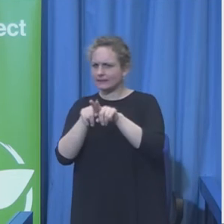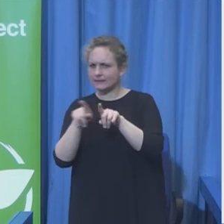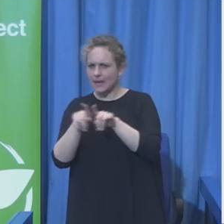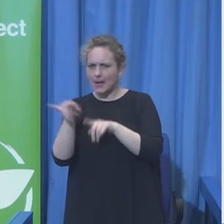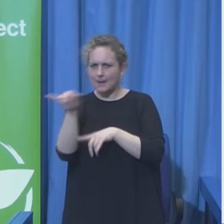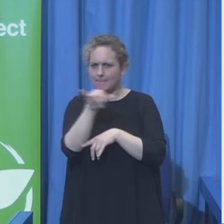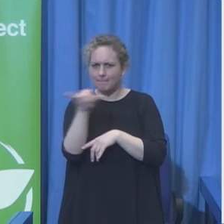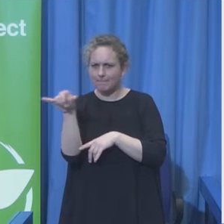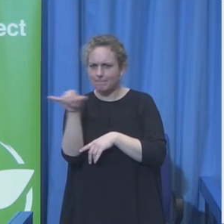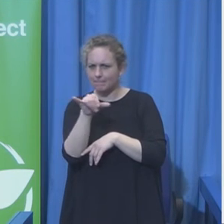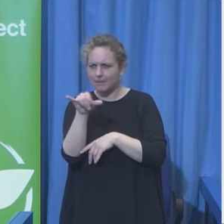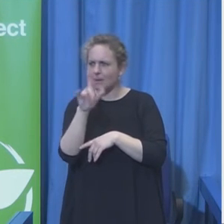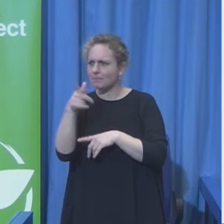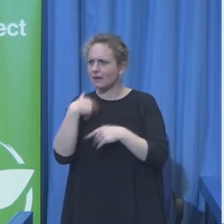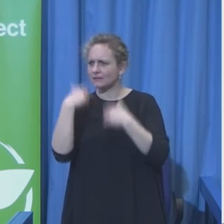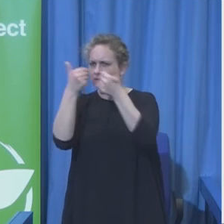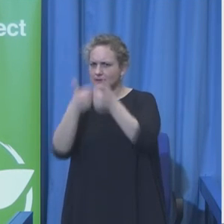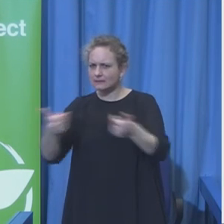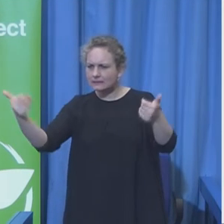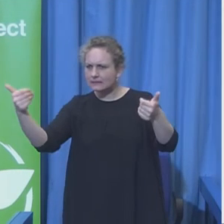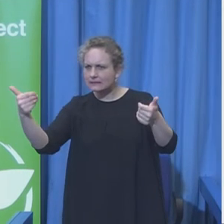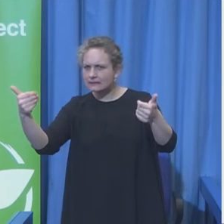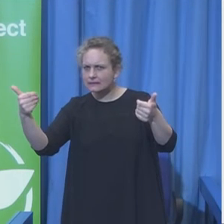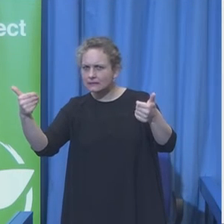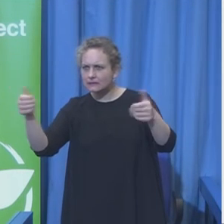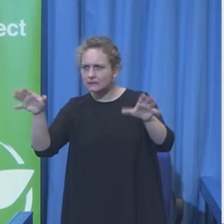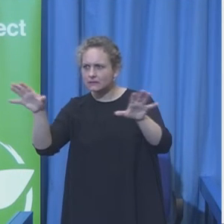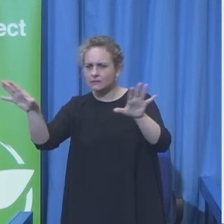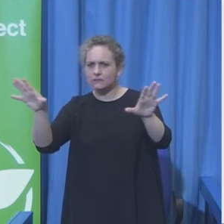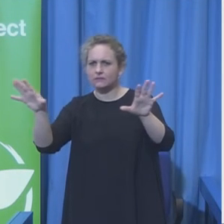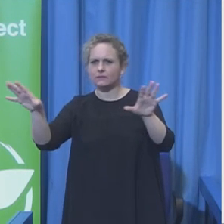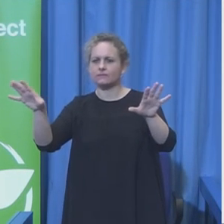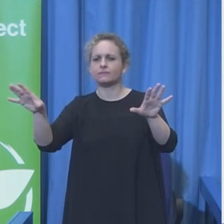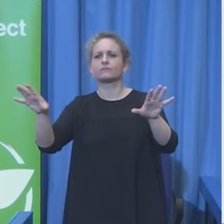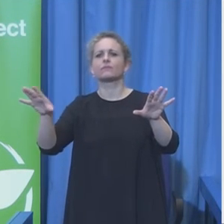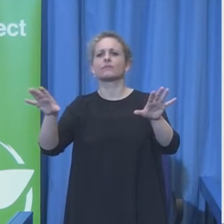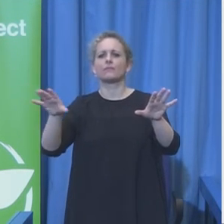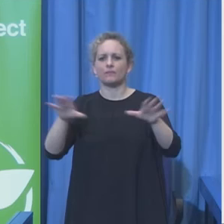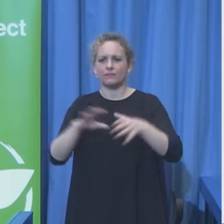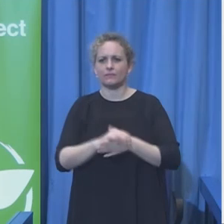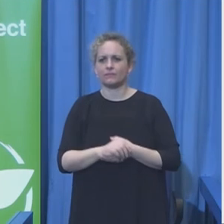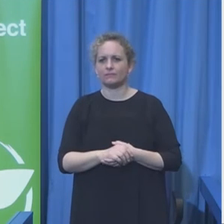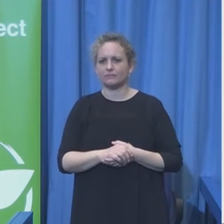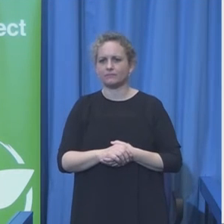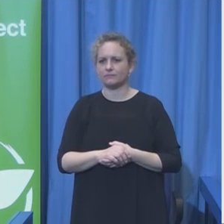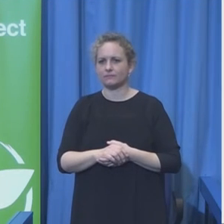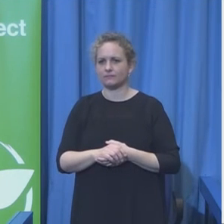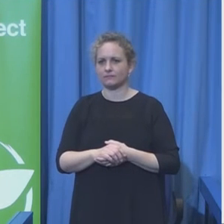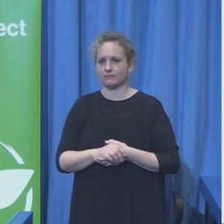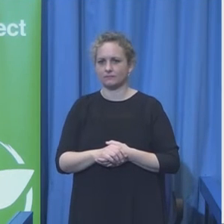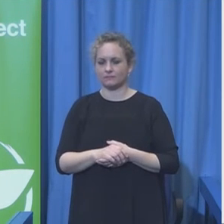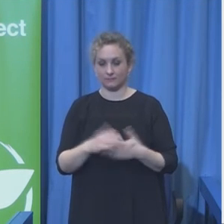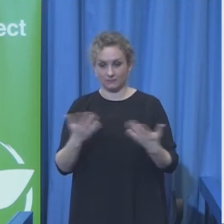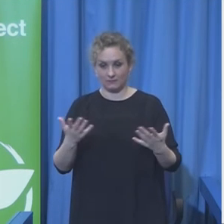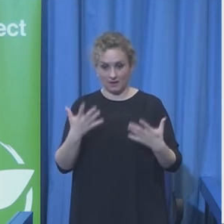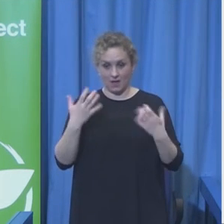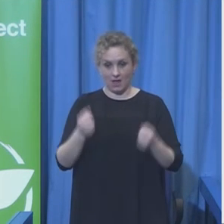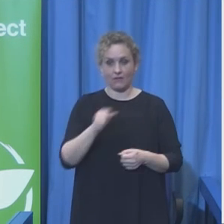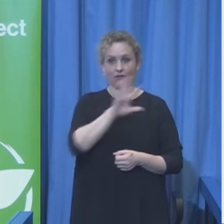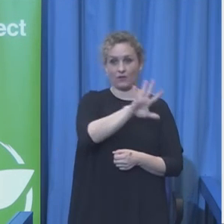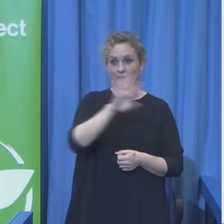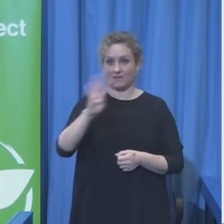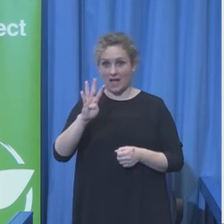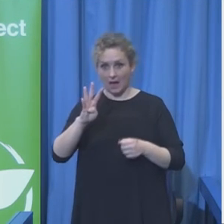binding instrument for the member states. We come together by consensus, and all the different priorities